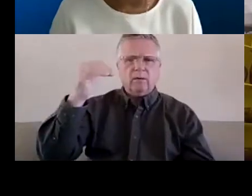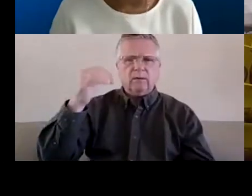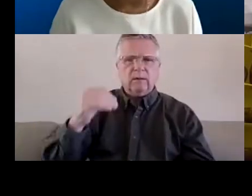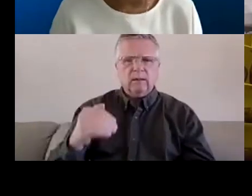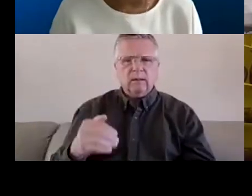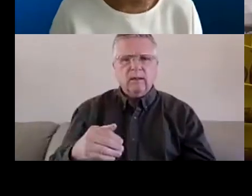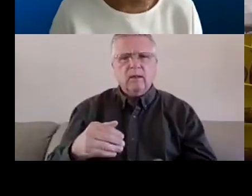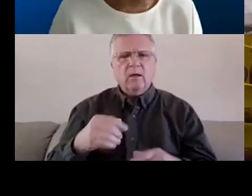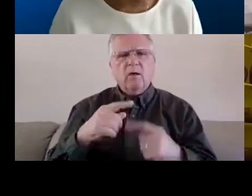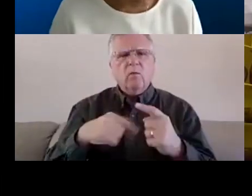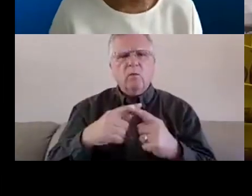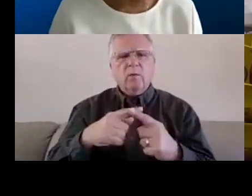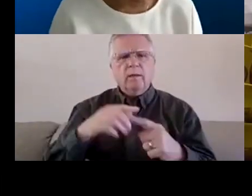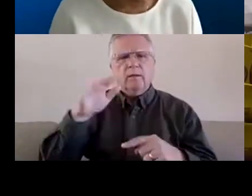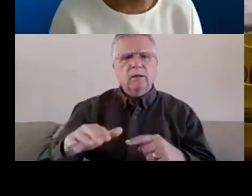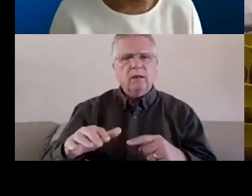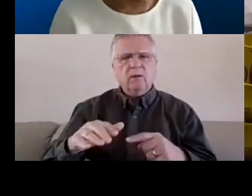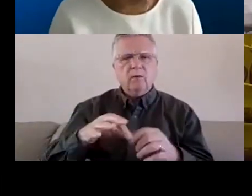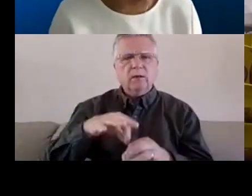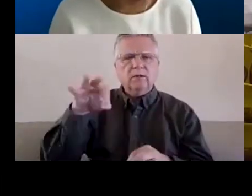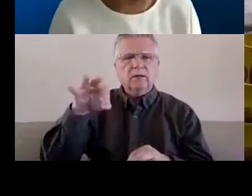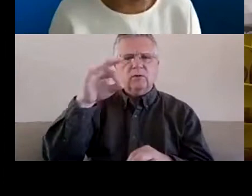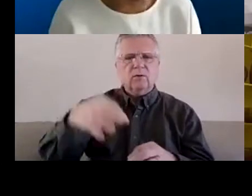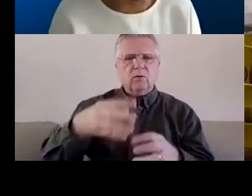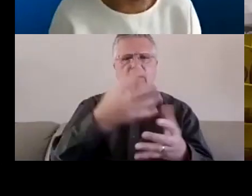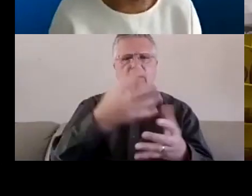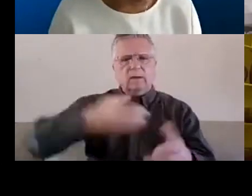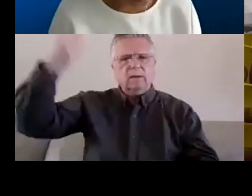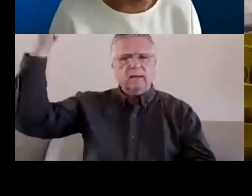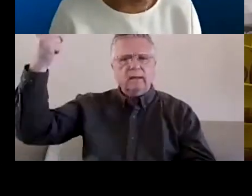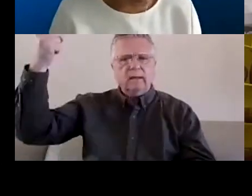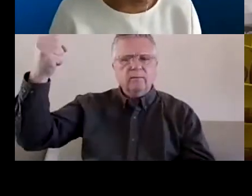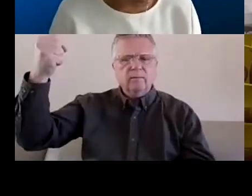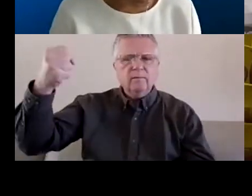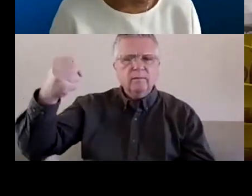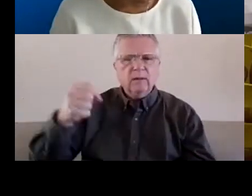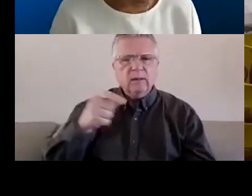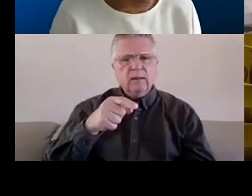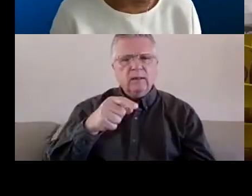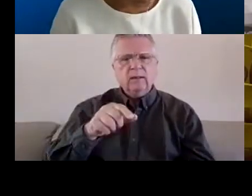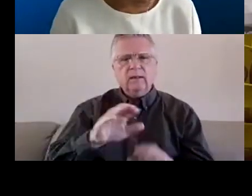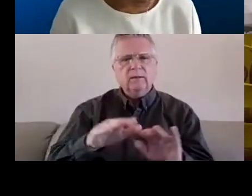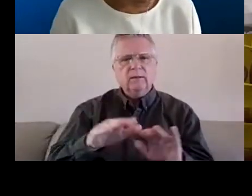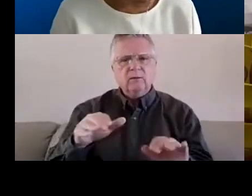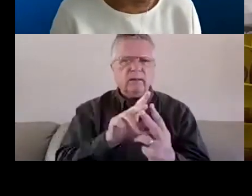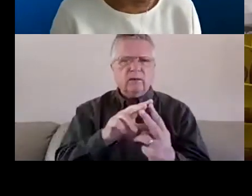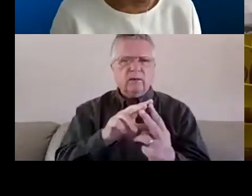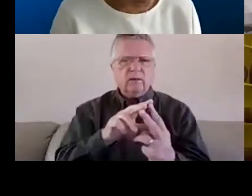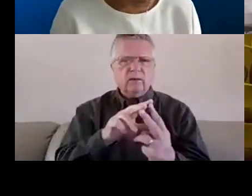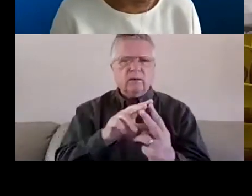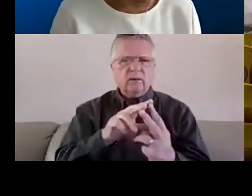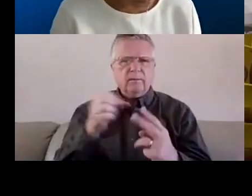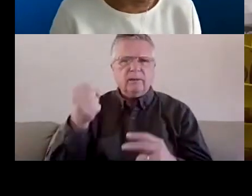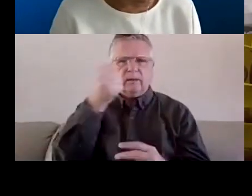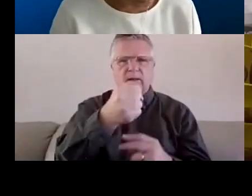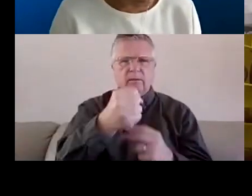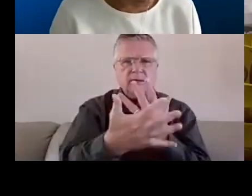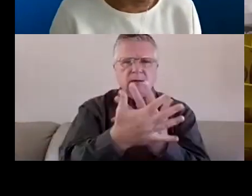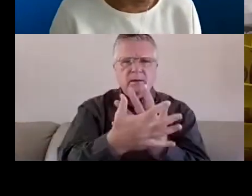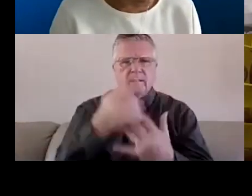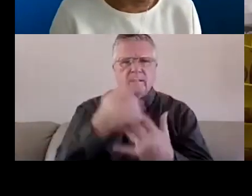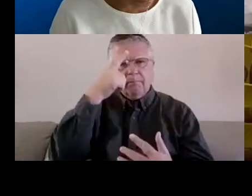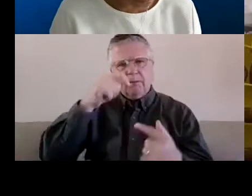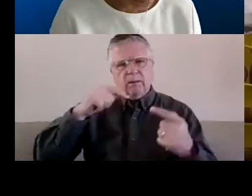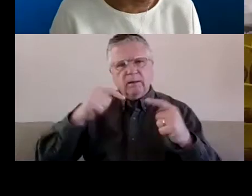them. These children then either become incarcerated because of the hurt and the pain that they've felt of